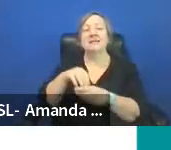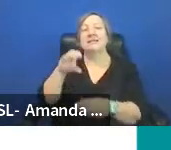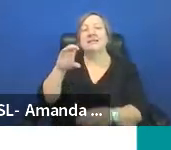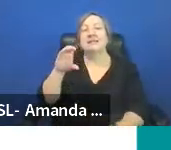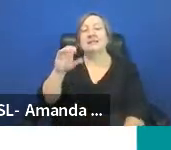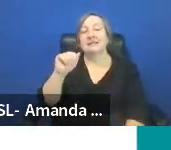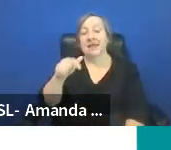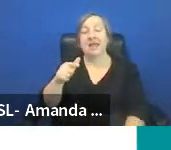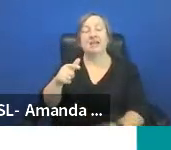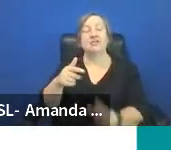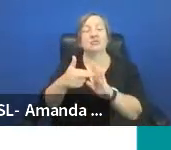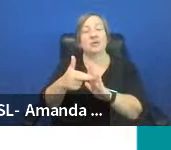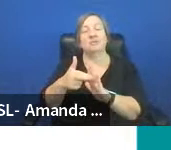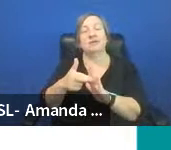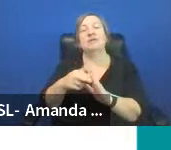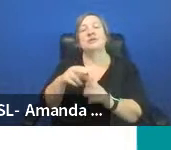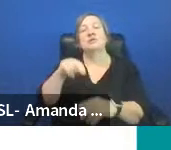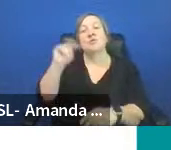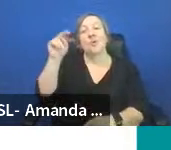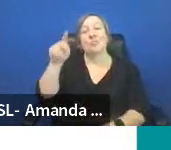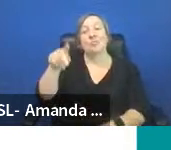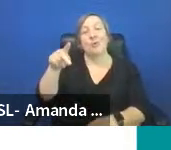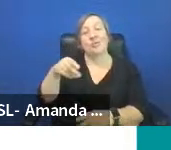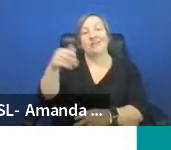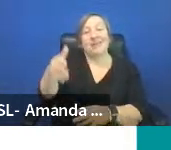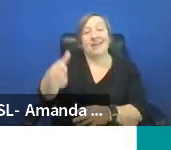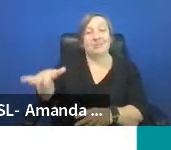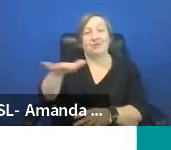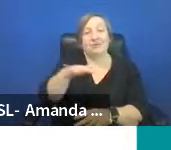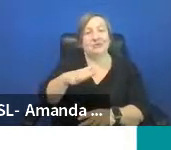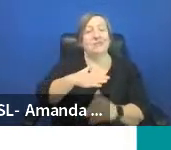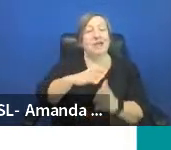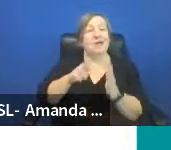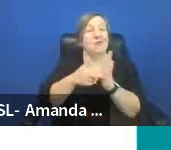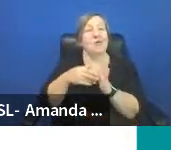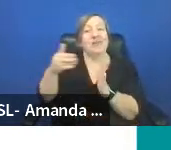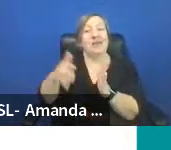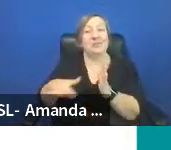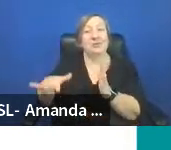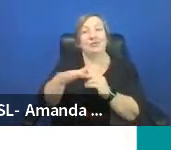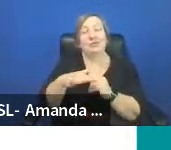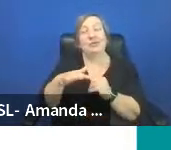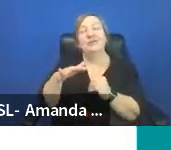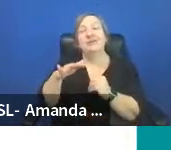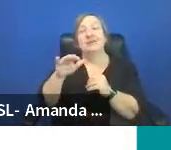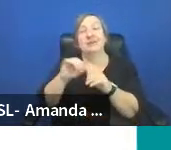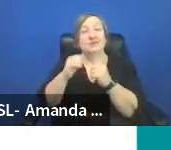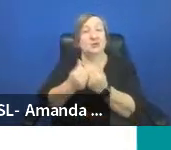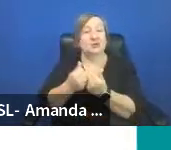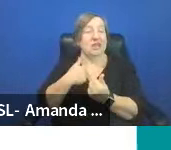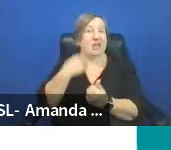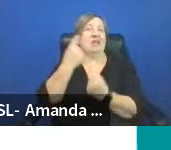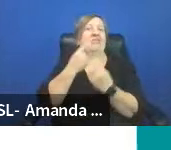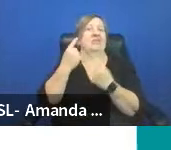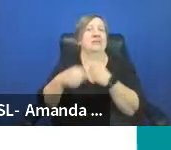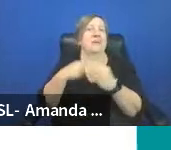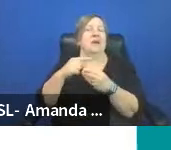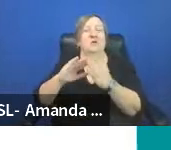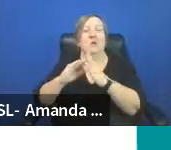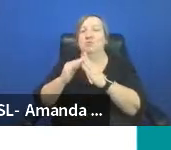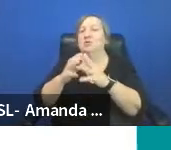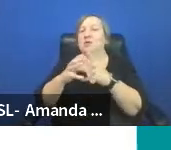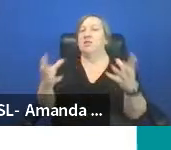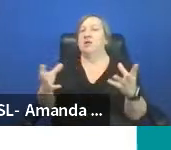Portland neighborhoods. And in my role in the neighborhood associations, I think about community a lot. And one of the things that I've